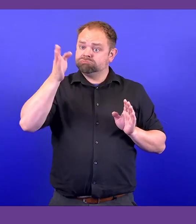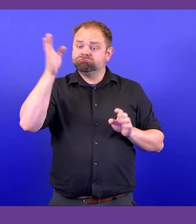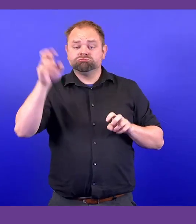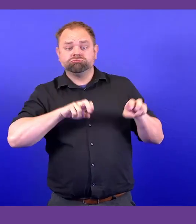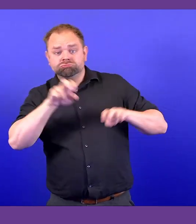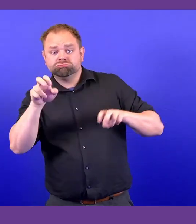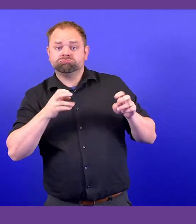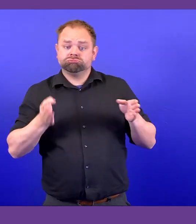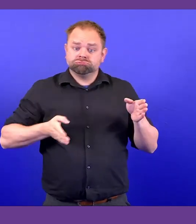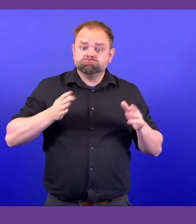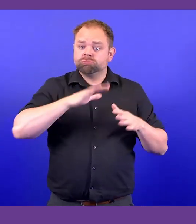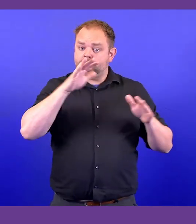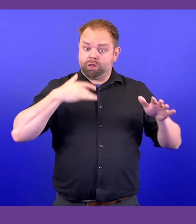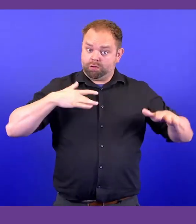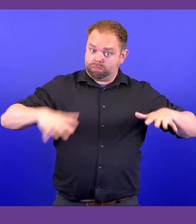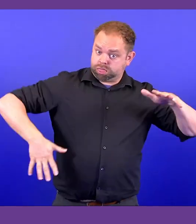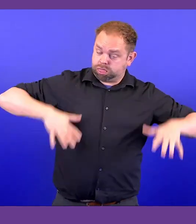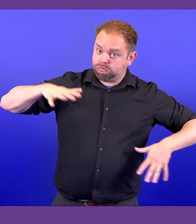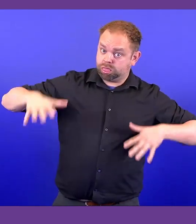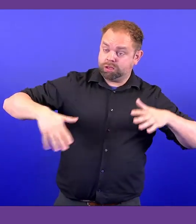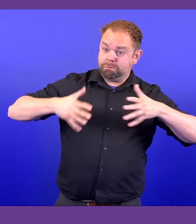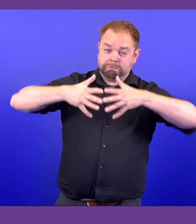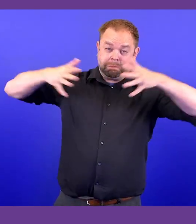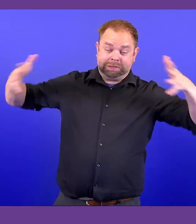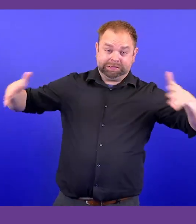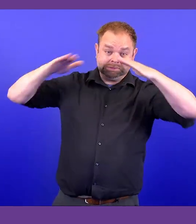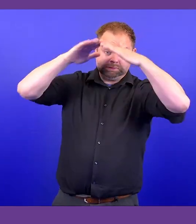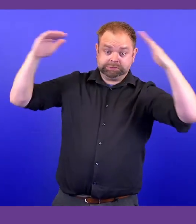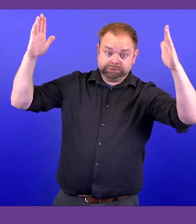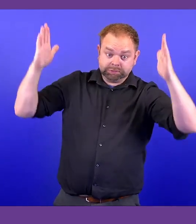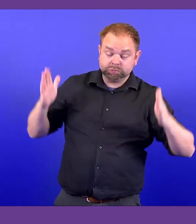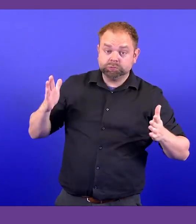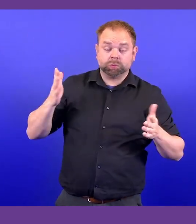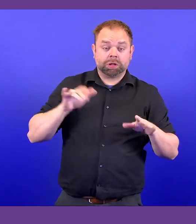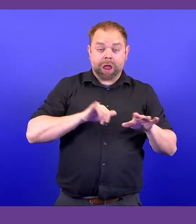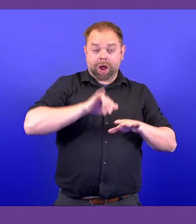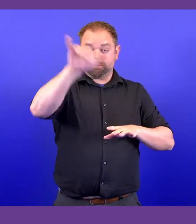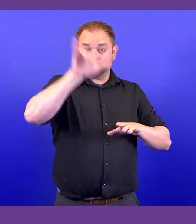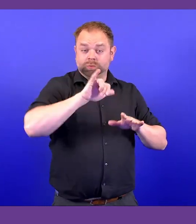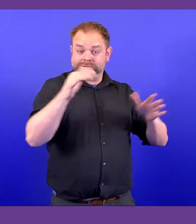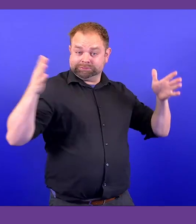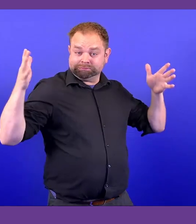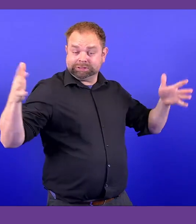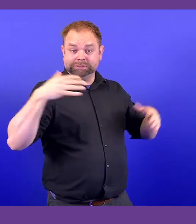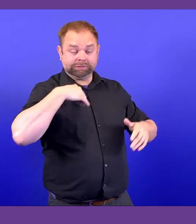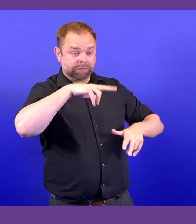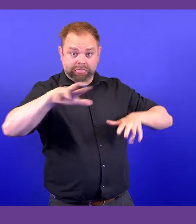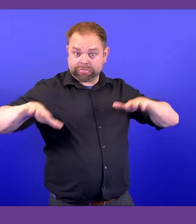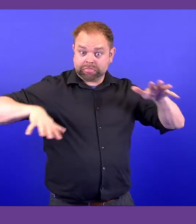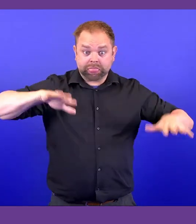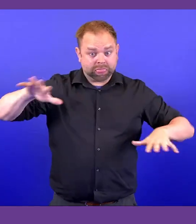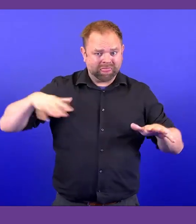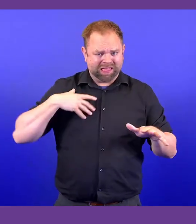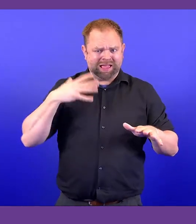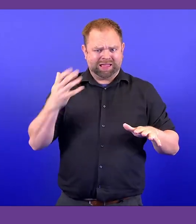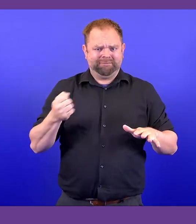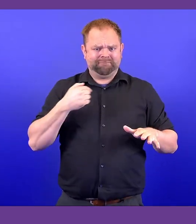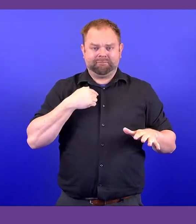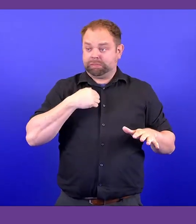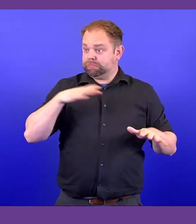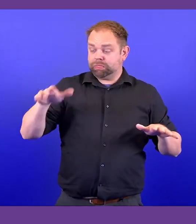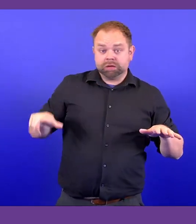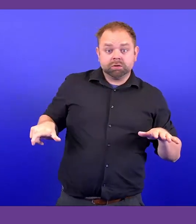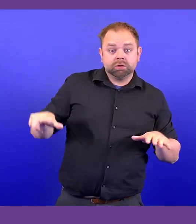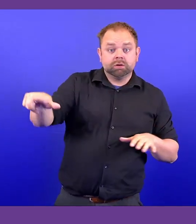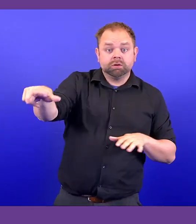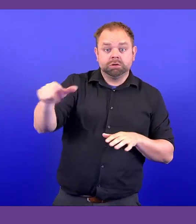your need might be, it's difficult to create the calm around yourself to enable you to make